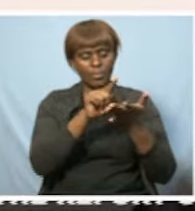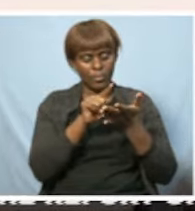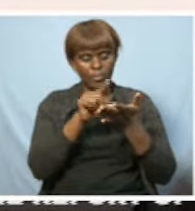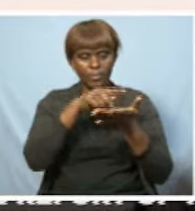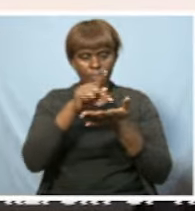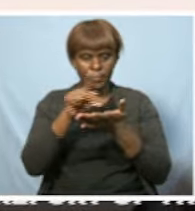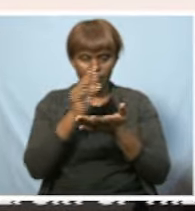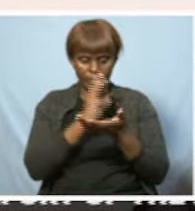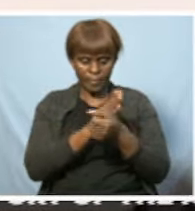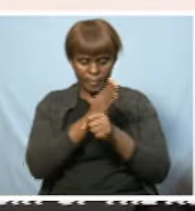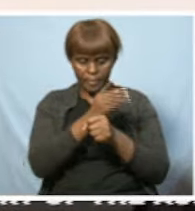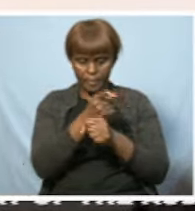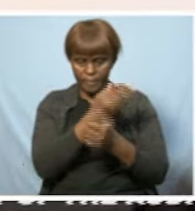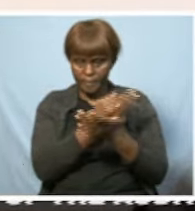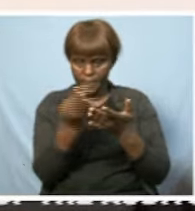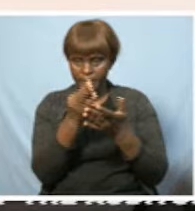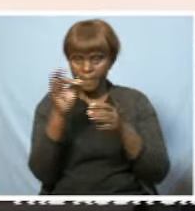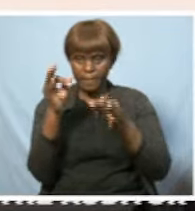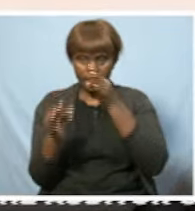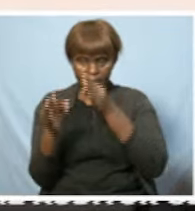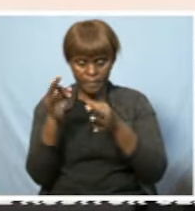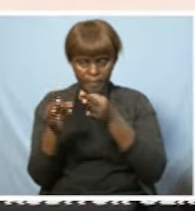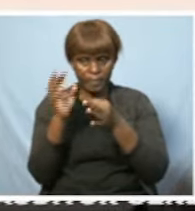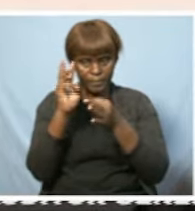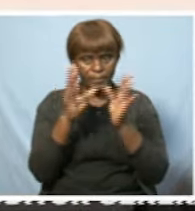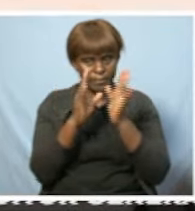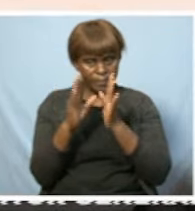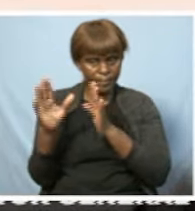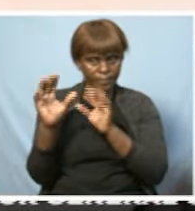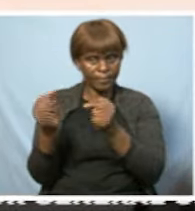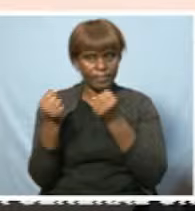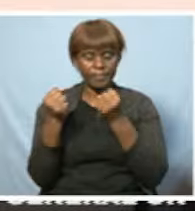this fails, court action remains an alternative option.